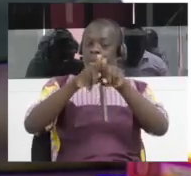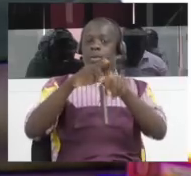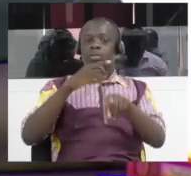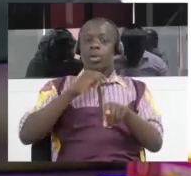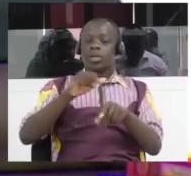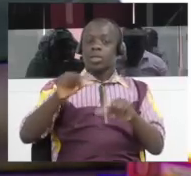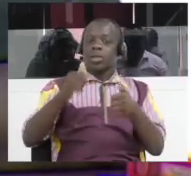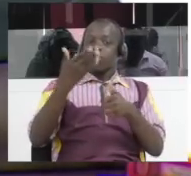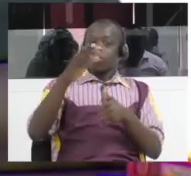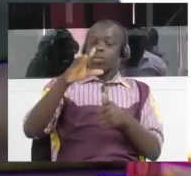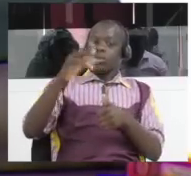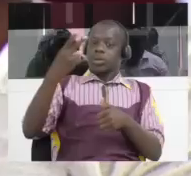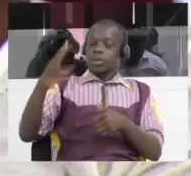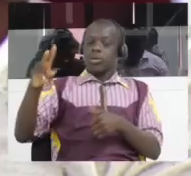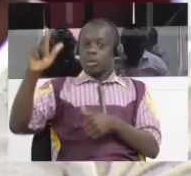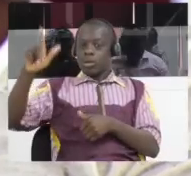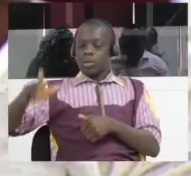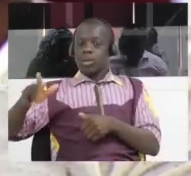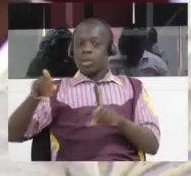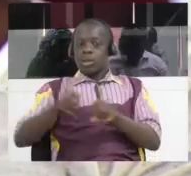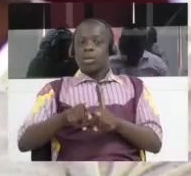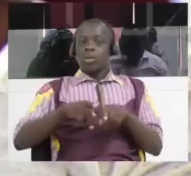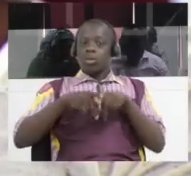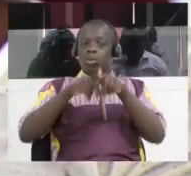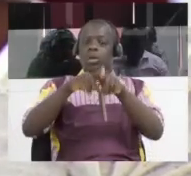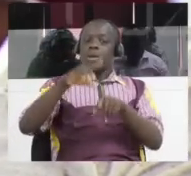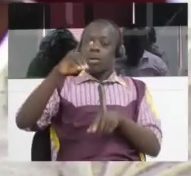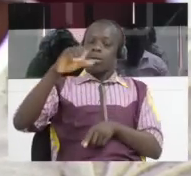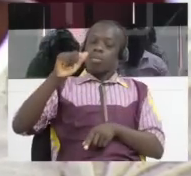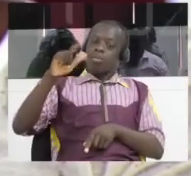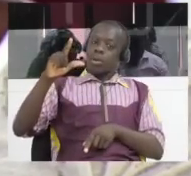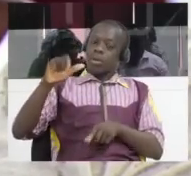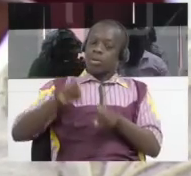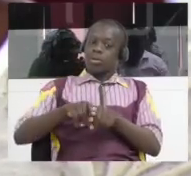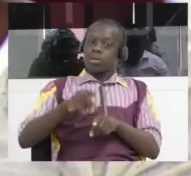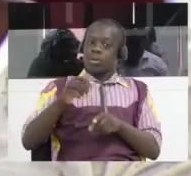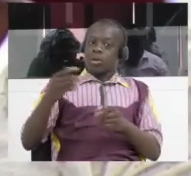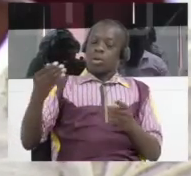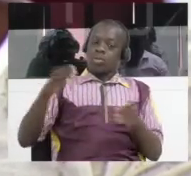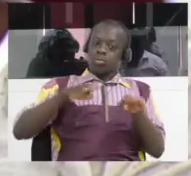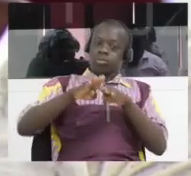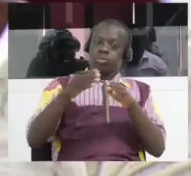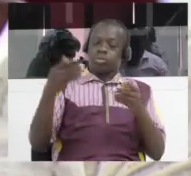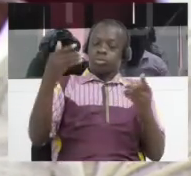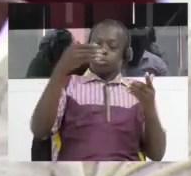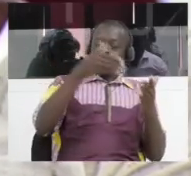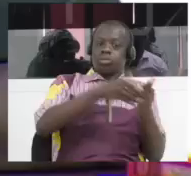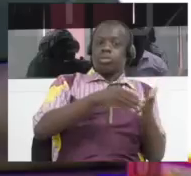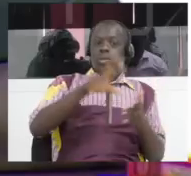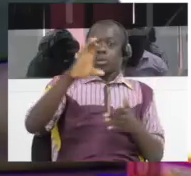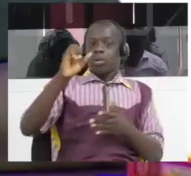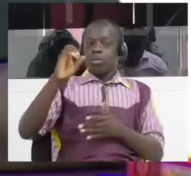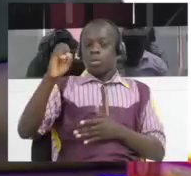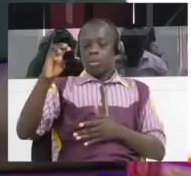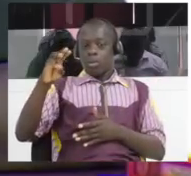men. Starting from second lieutenant, I was with a platoon moving up to a company,